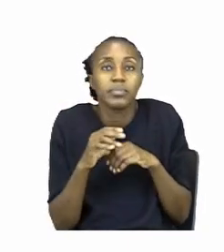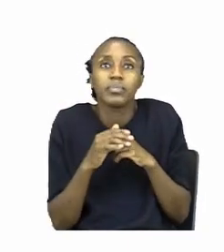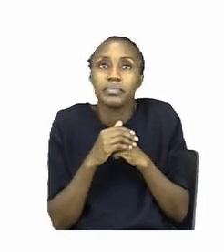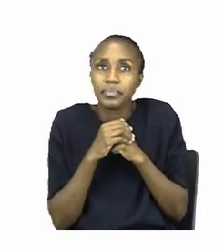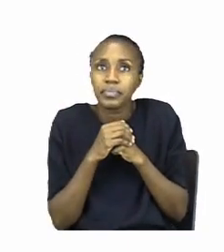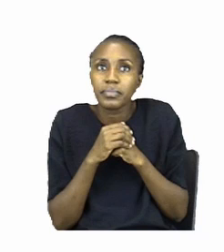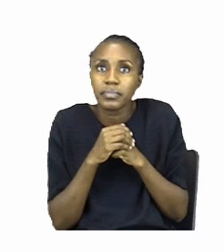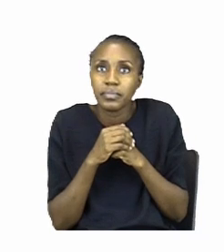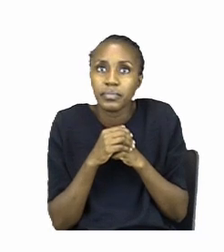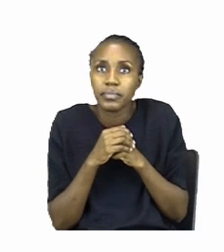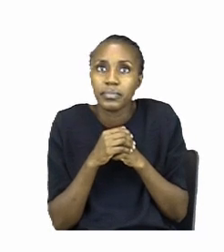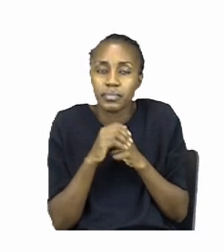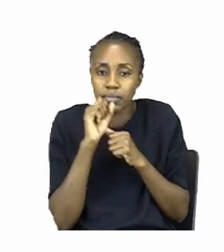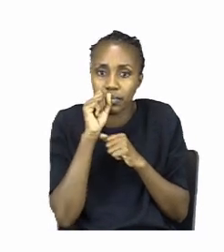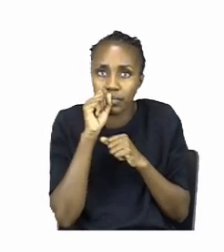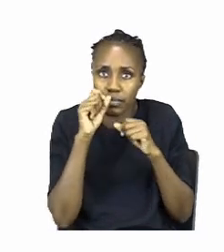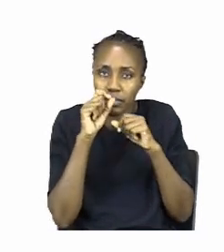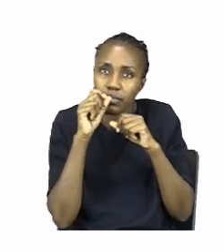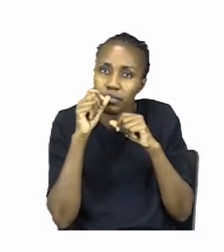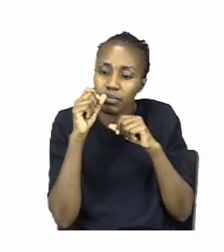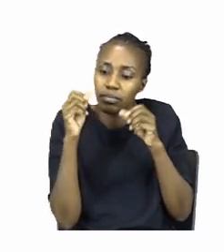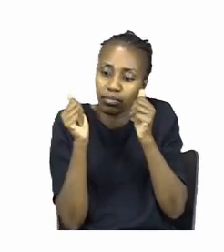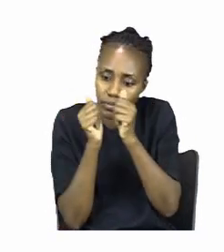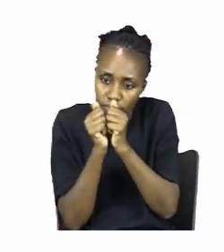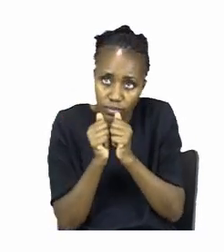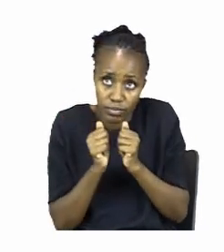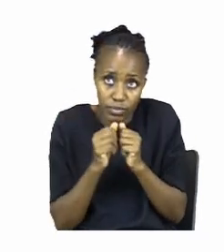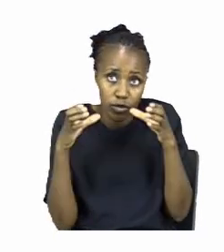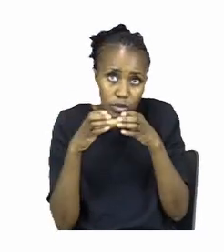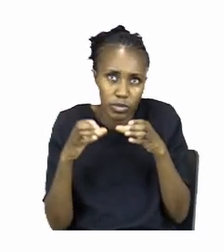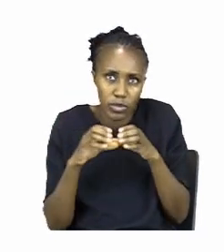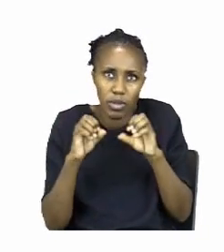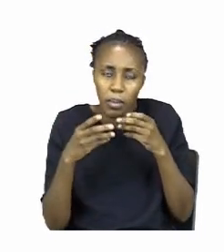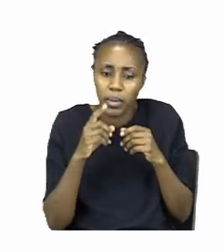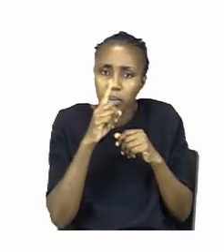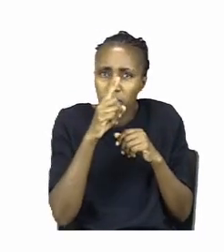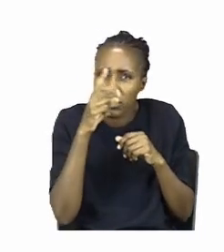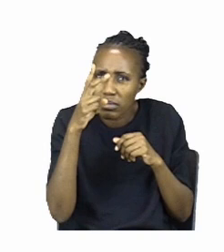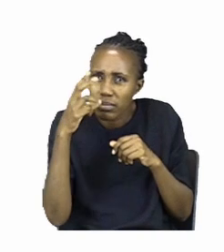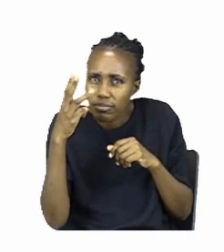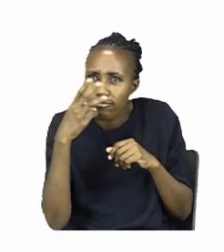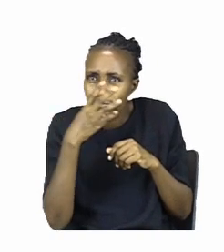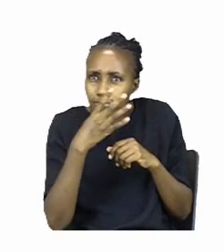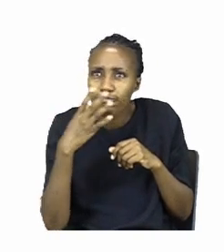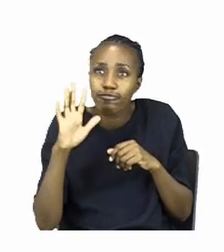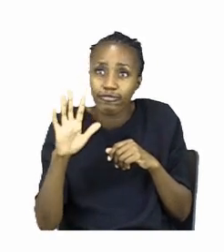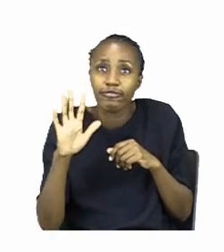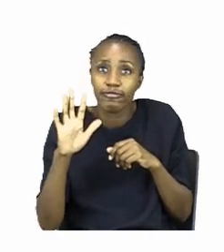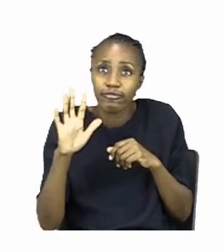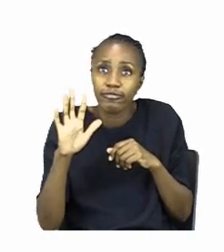if you count all the groups, you will then get 5 groups. And that is why